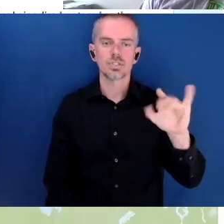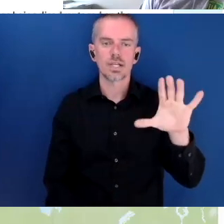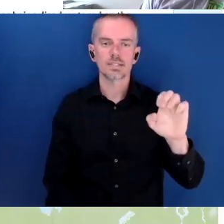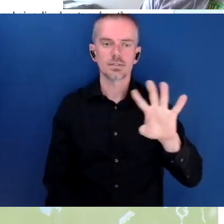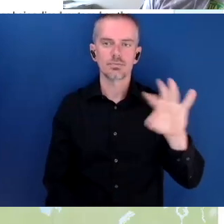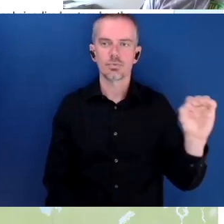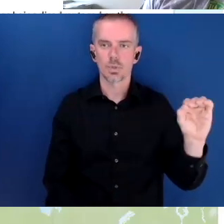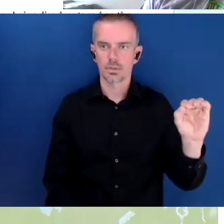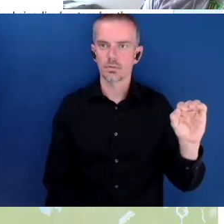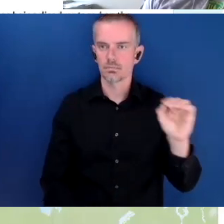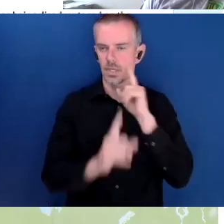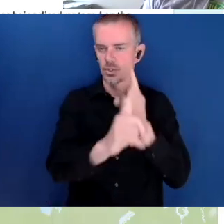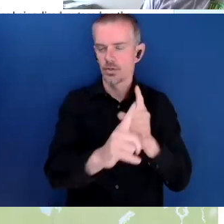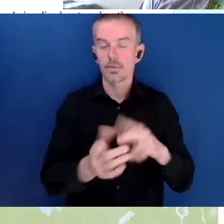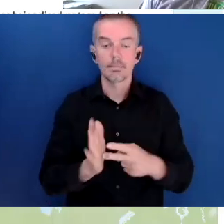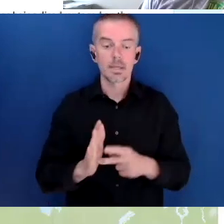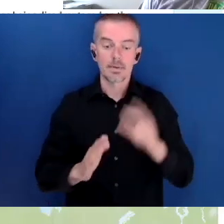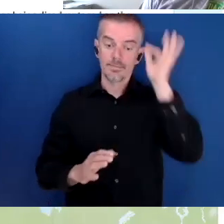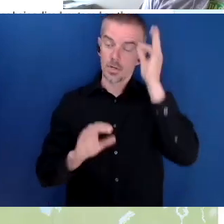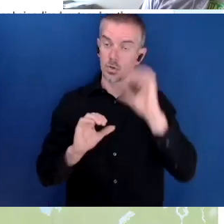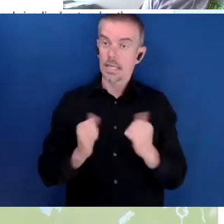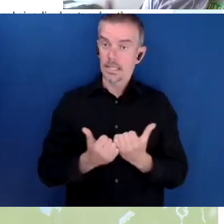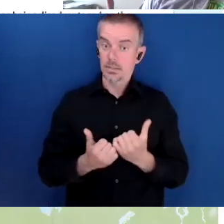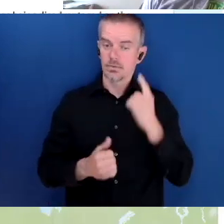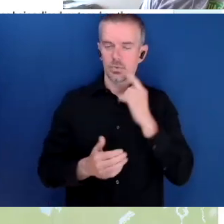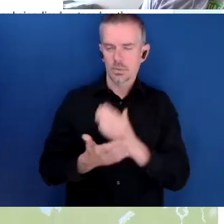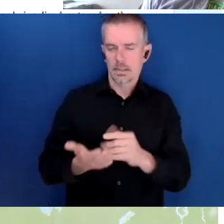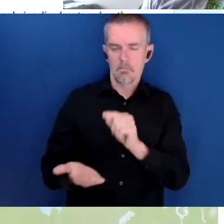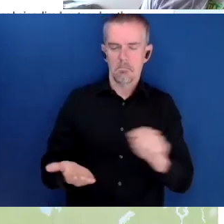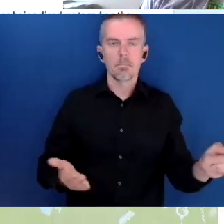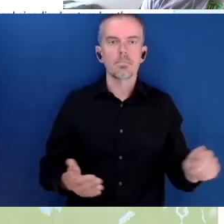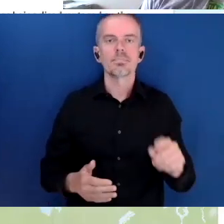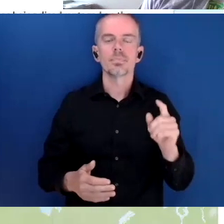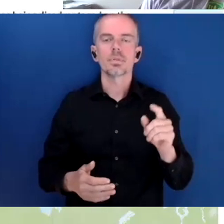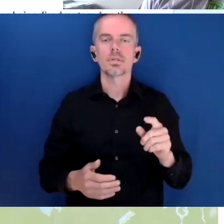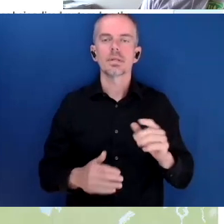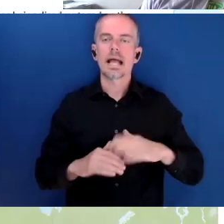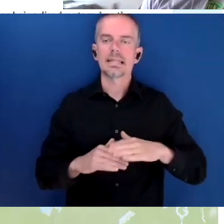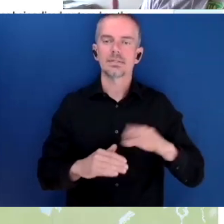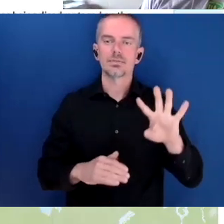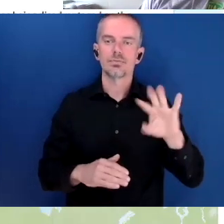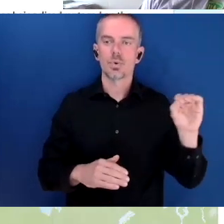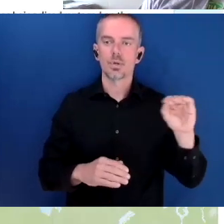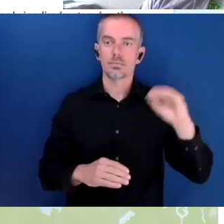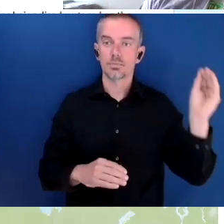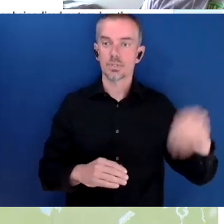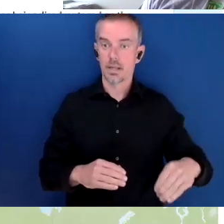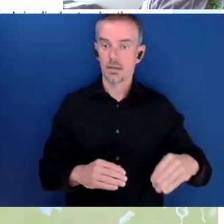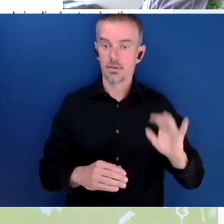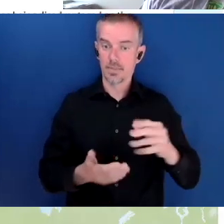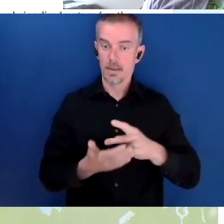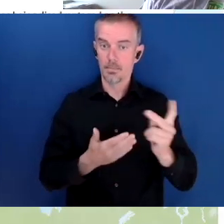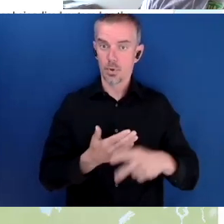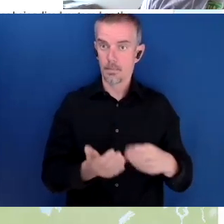requires federal agencies for particular programs to spend at least 40% of the benefits of that program